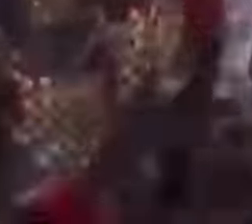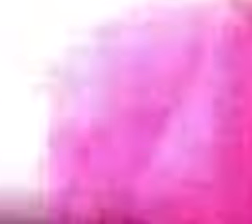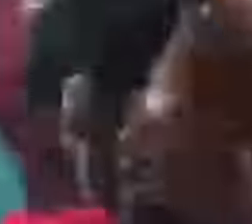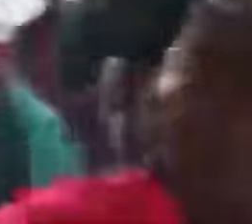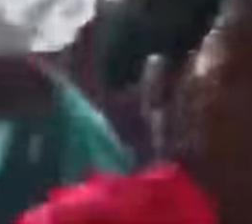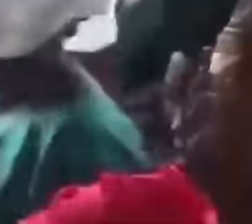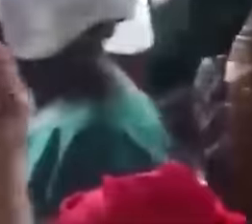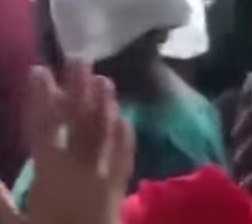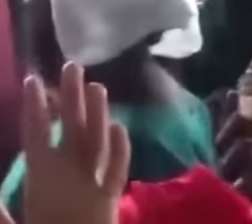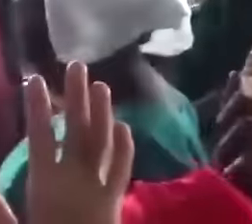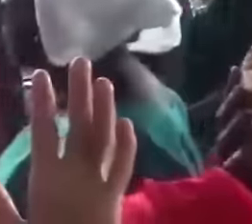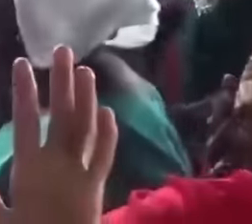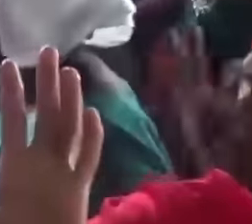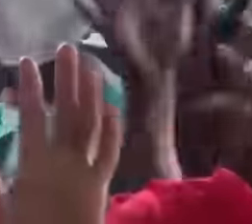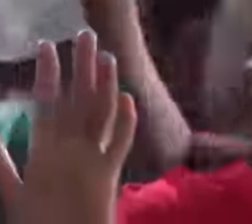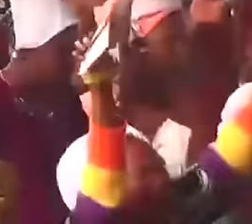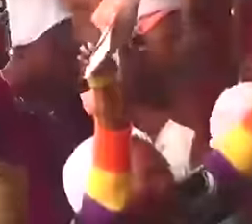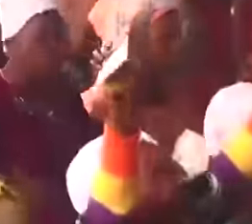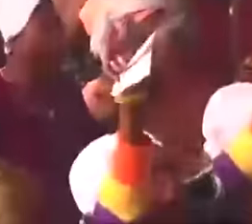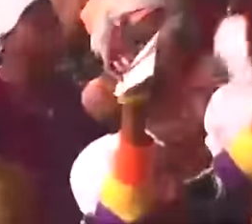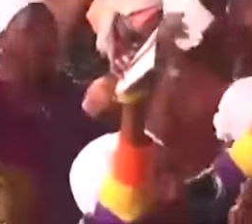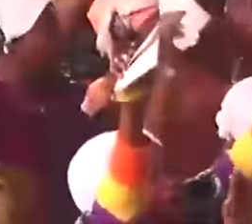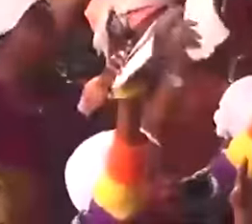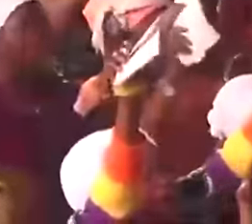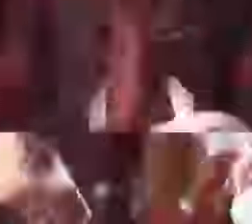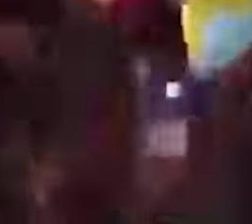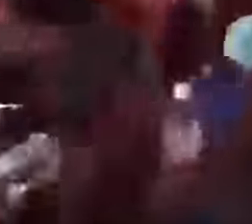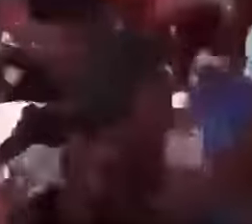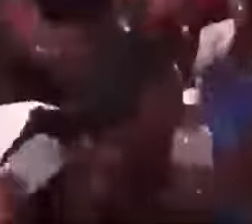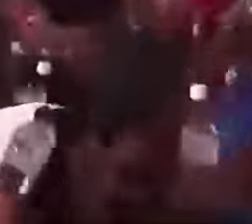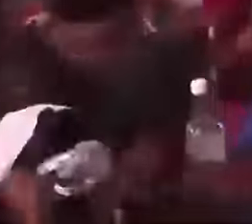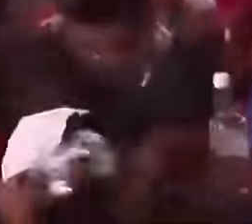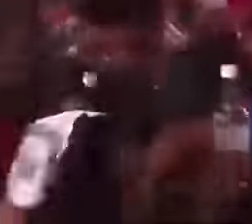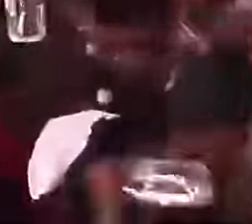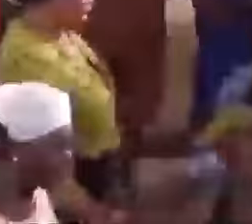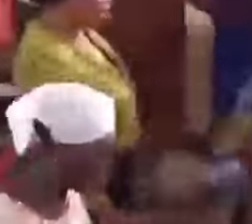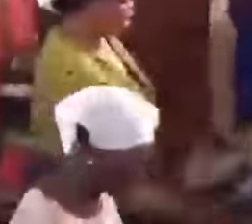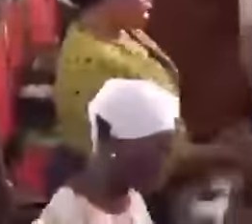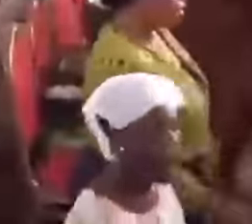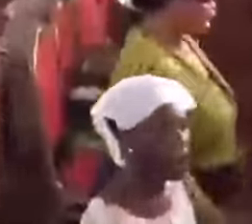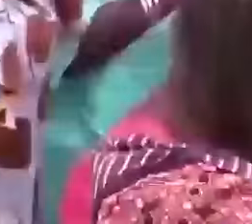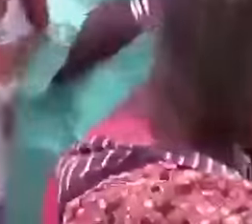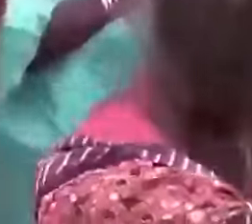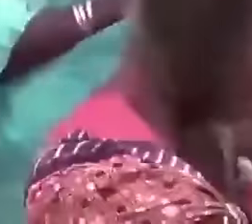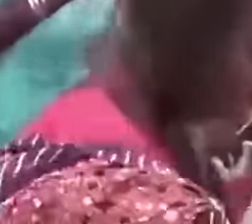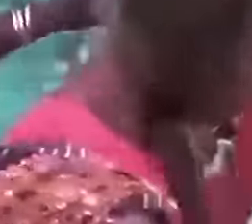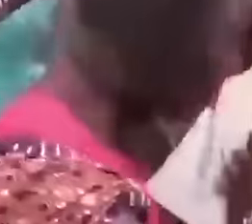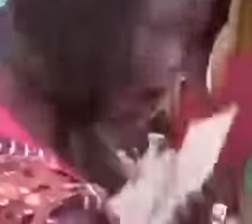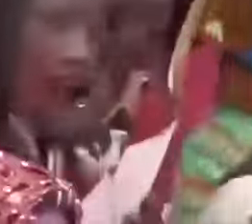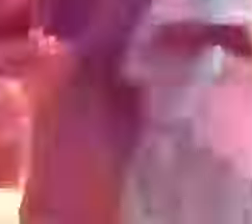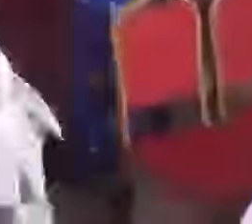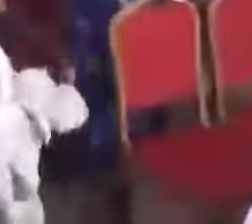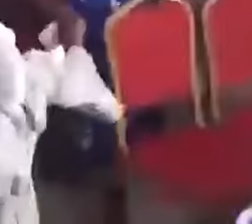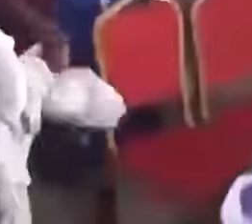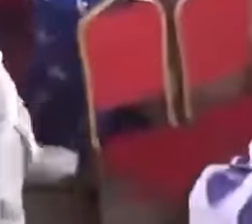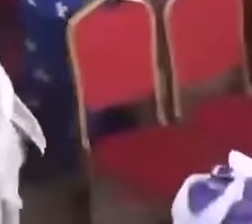se iyanu to sele lenu ona betider lojo won ni lo sele ni bi ibade adura yi o e